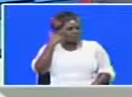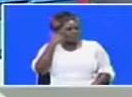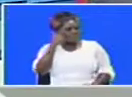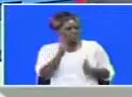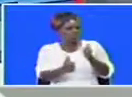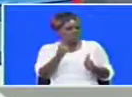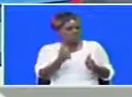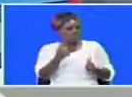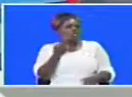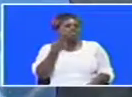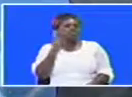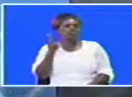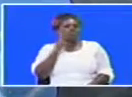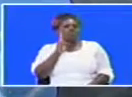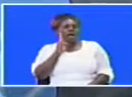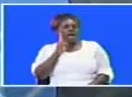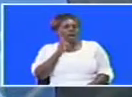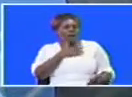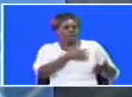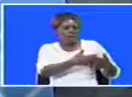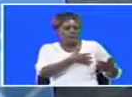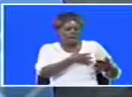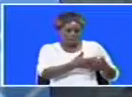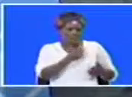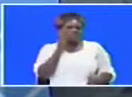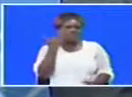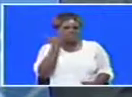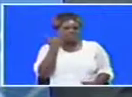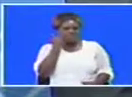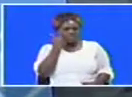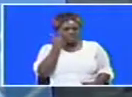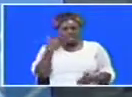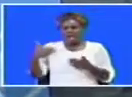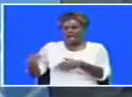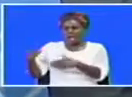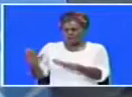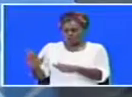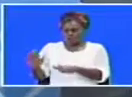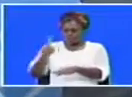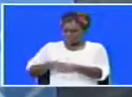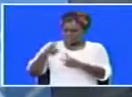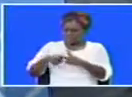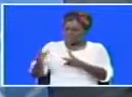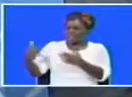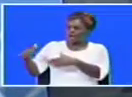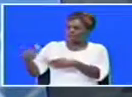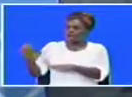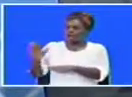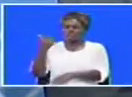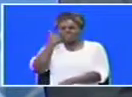of diabetes, hypertension. You get them on an outpatient. So when we rolled out the outpatient